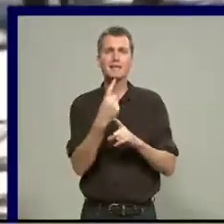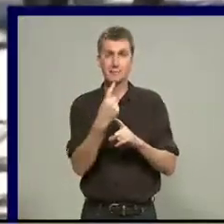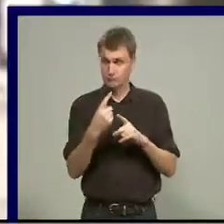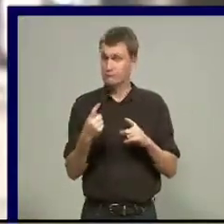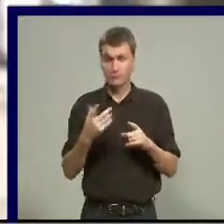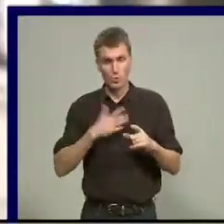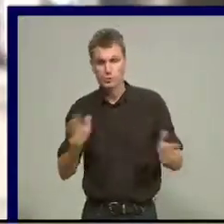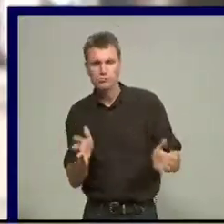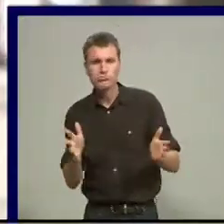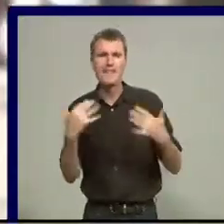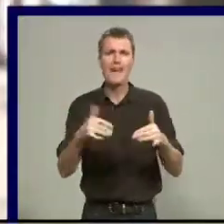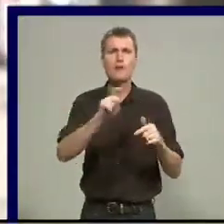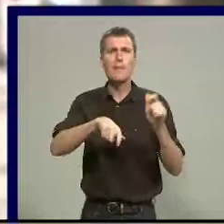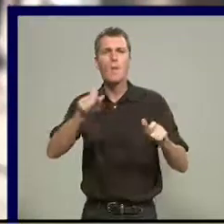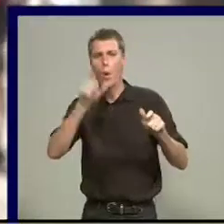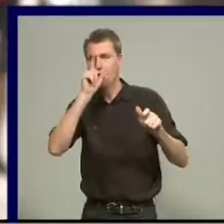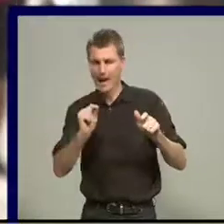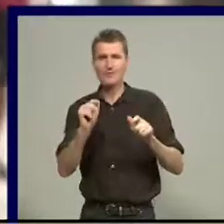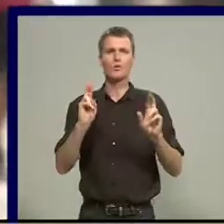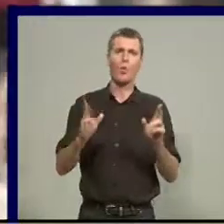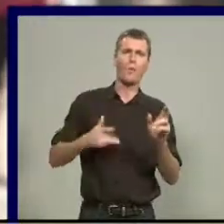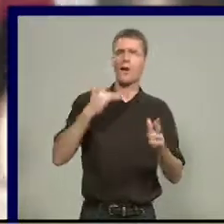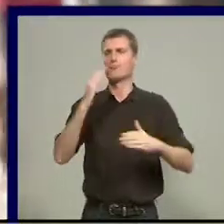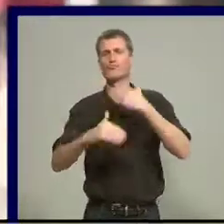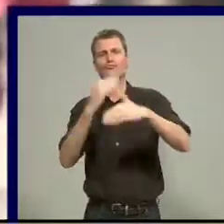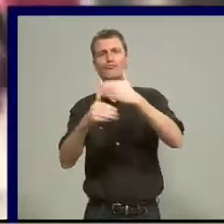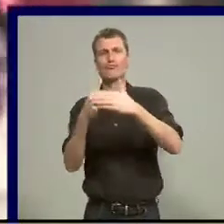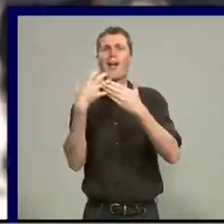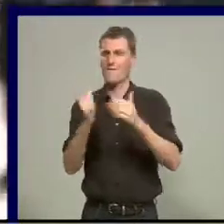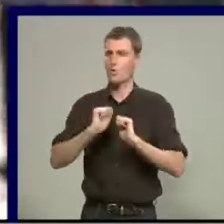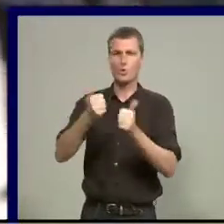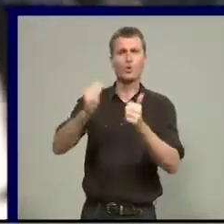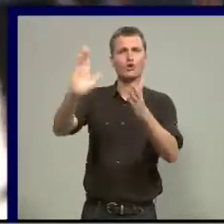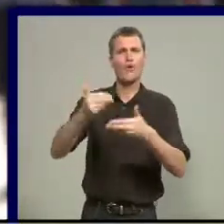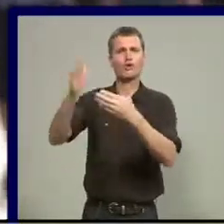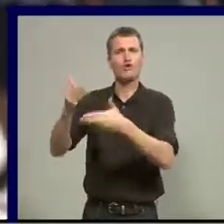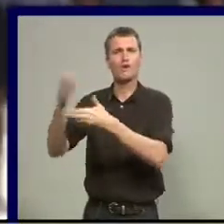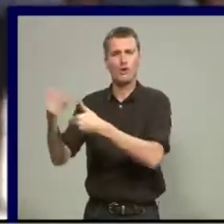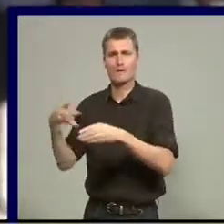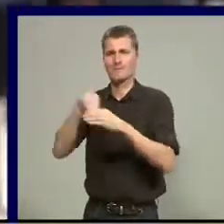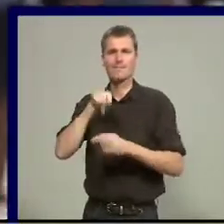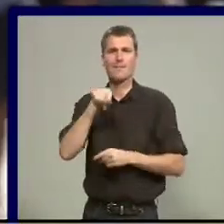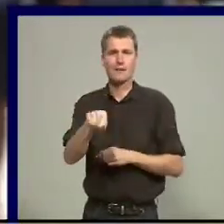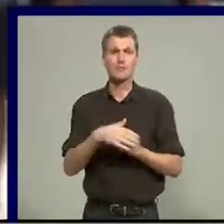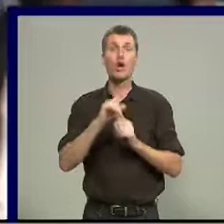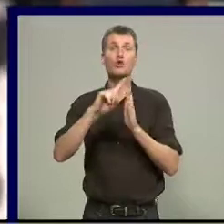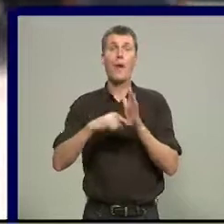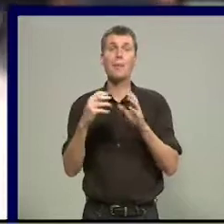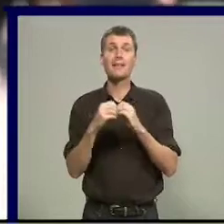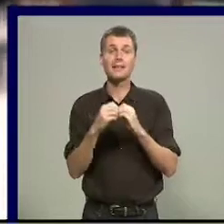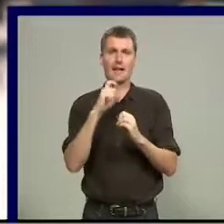to get on with their lives, having access to key services is a part of that. Joelle Batista, CTV News.